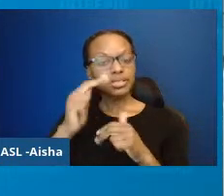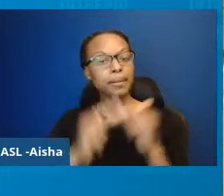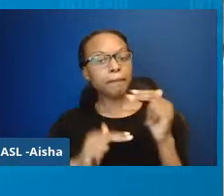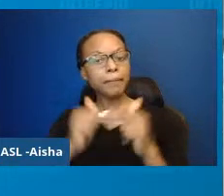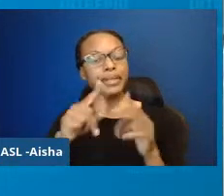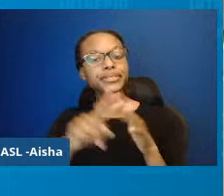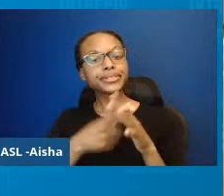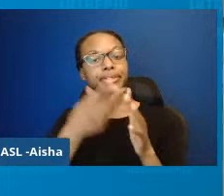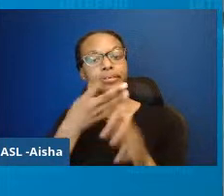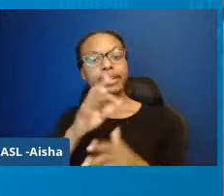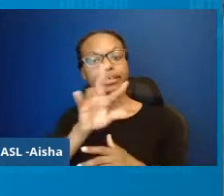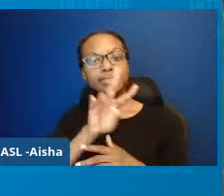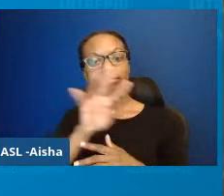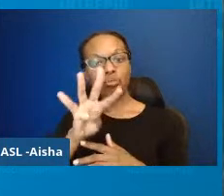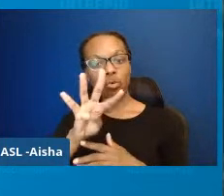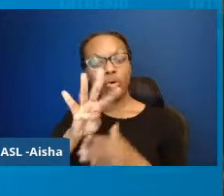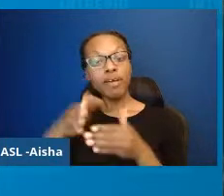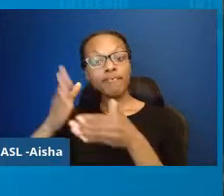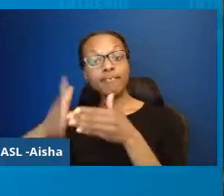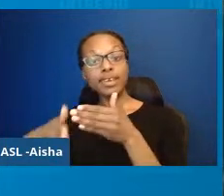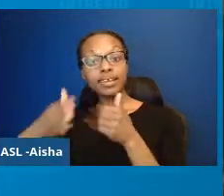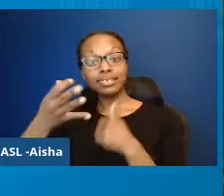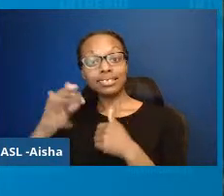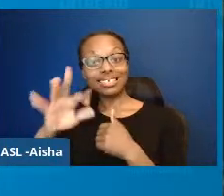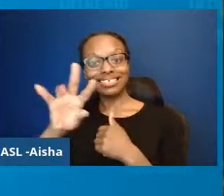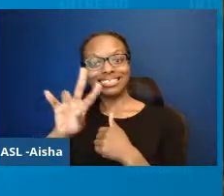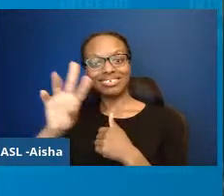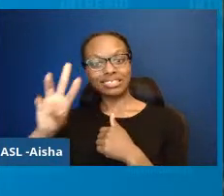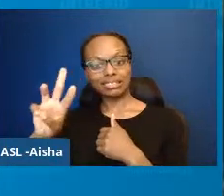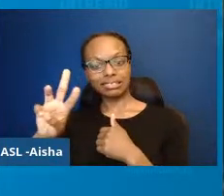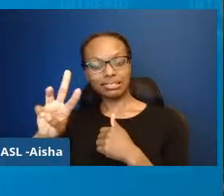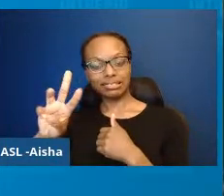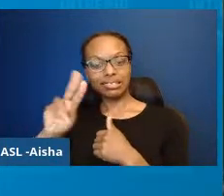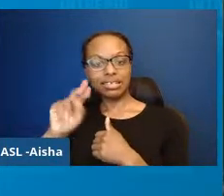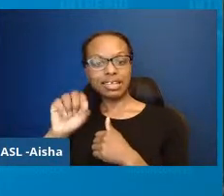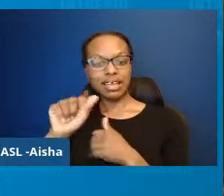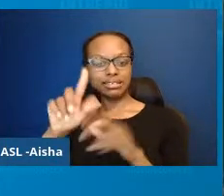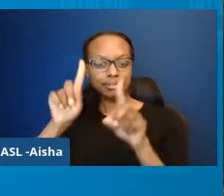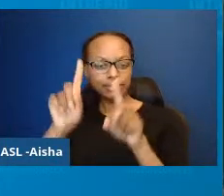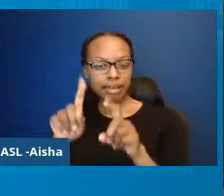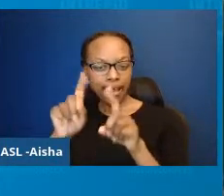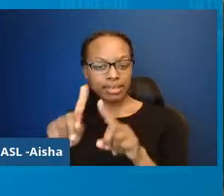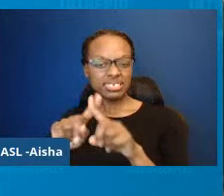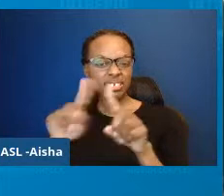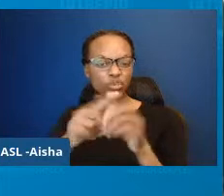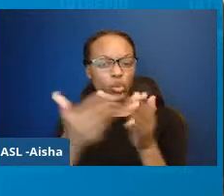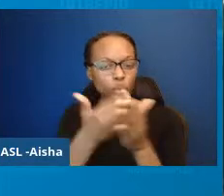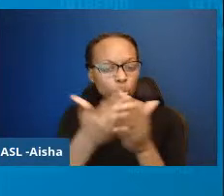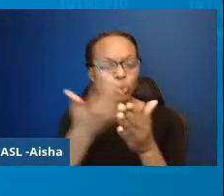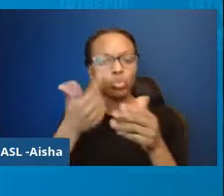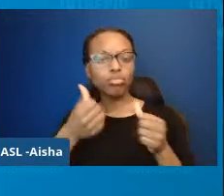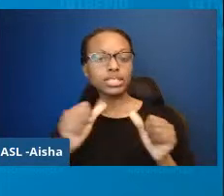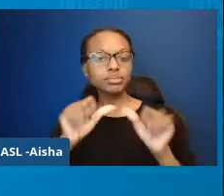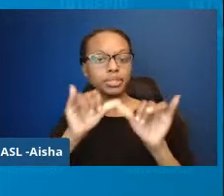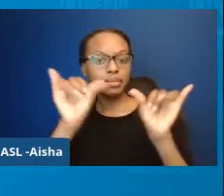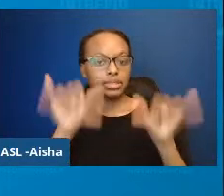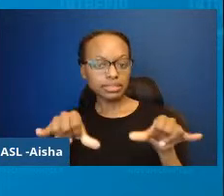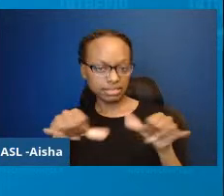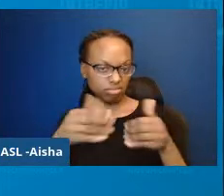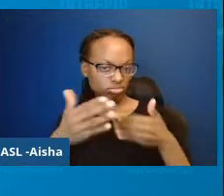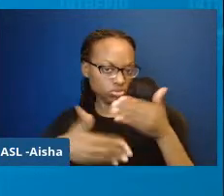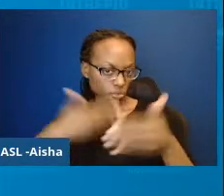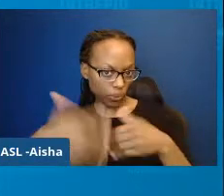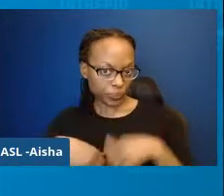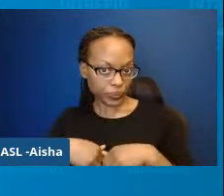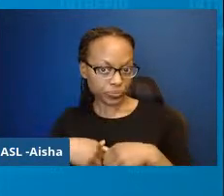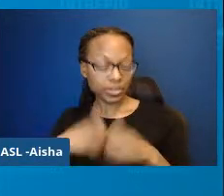in 1976, and NASA conducted many tests on new and experimental systems along the way. The big question on the minds